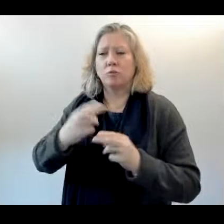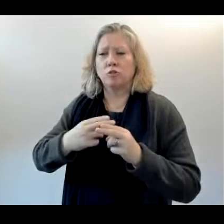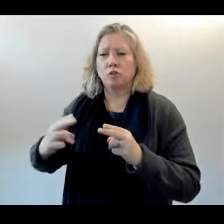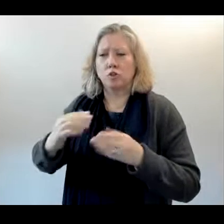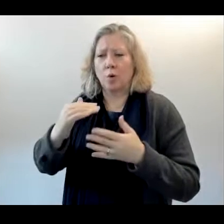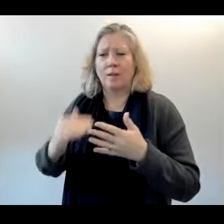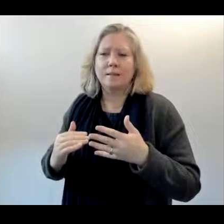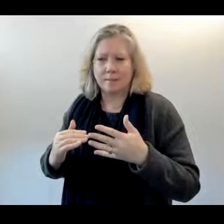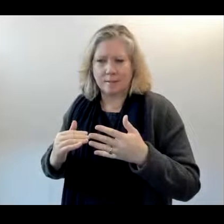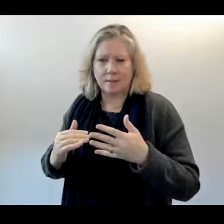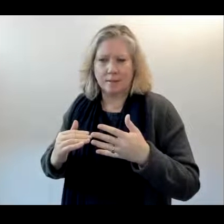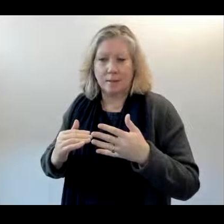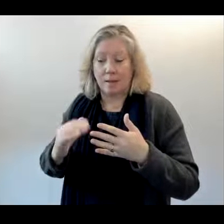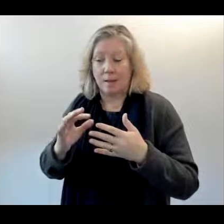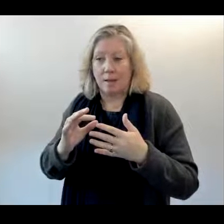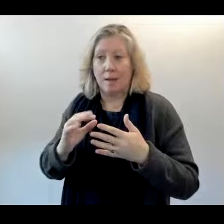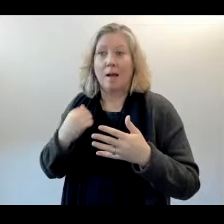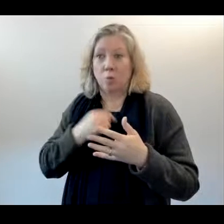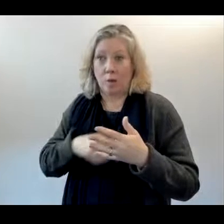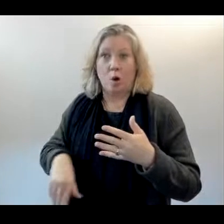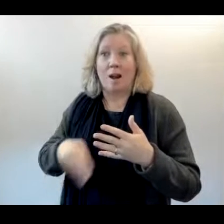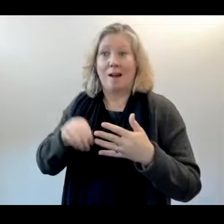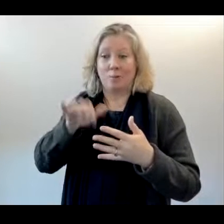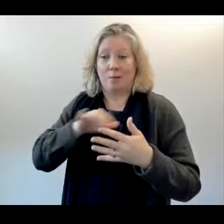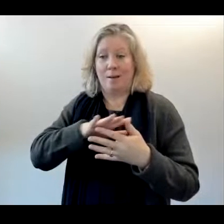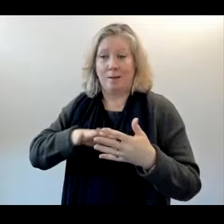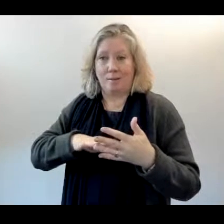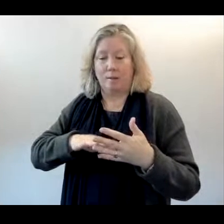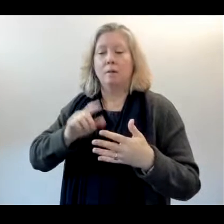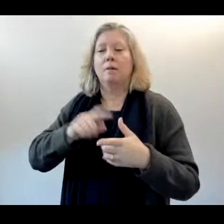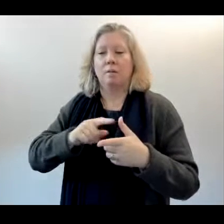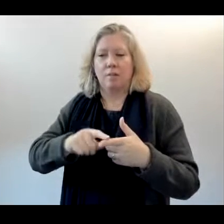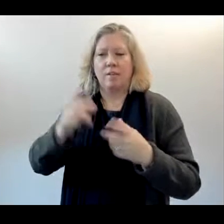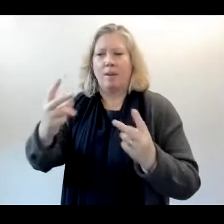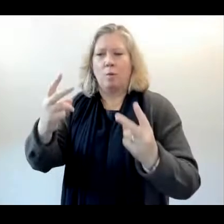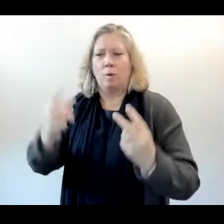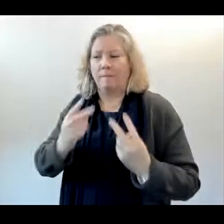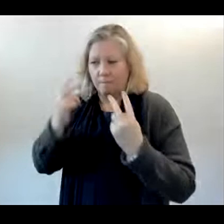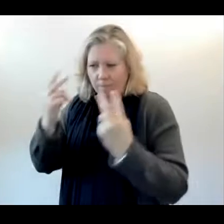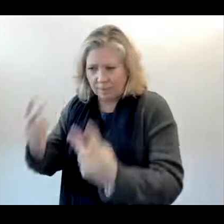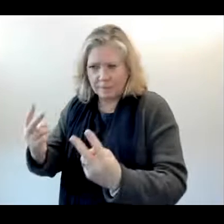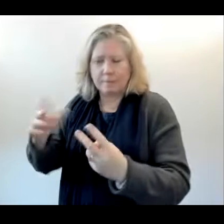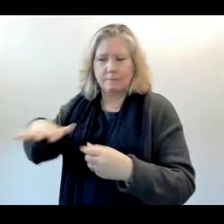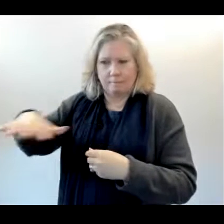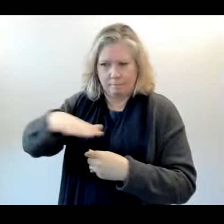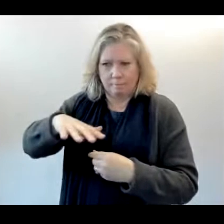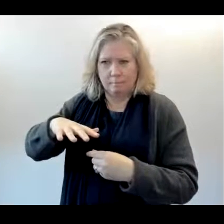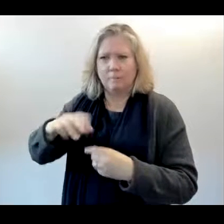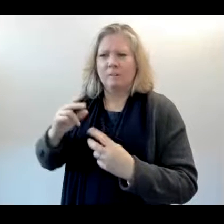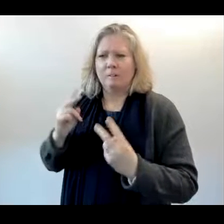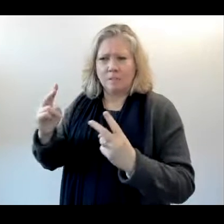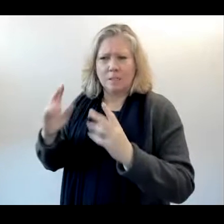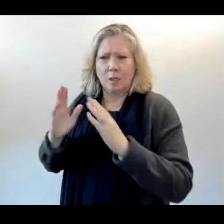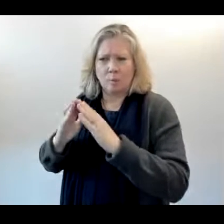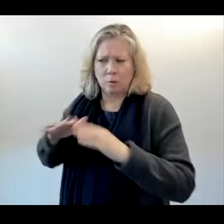are selected for the short list, they will come out and do a visit of the site and the community. At that time, we